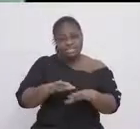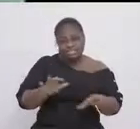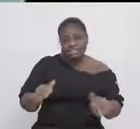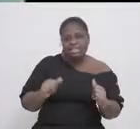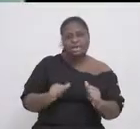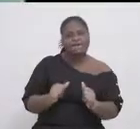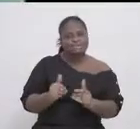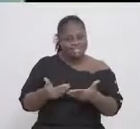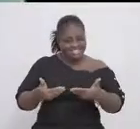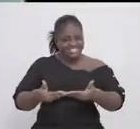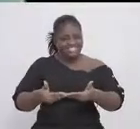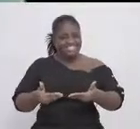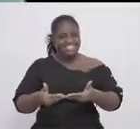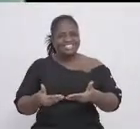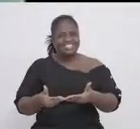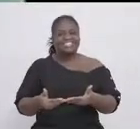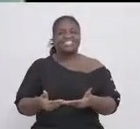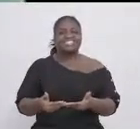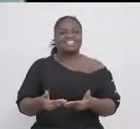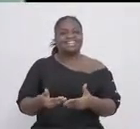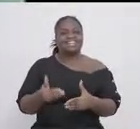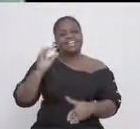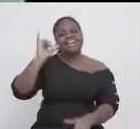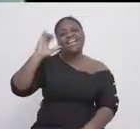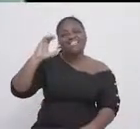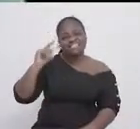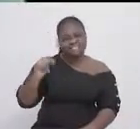not so widespread in our educational system?